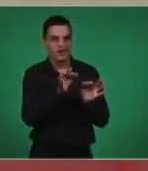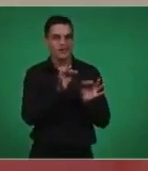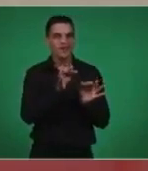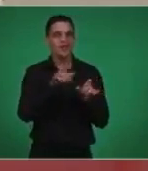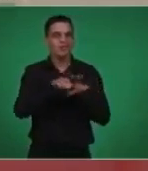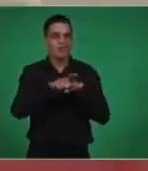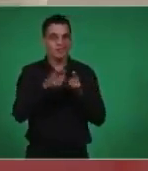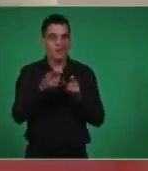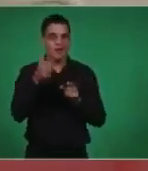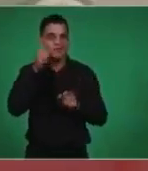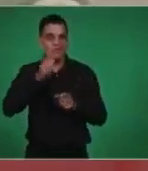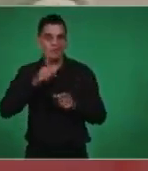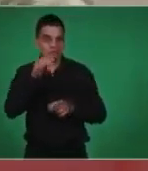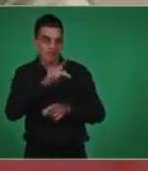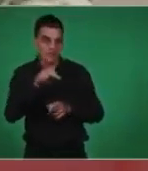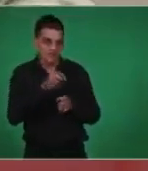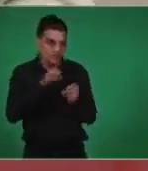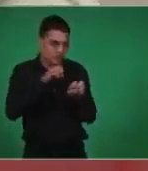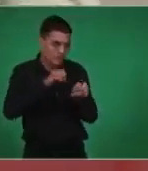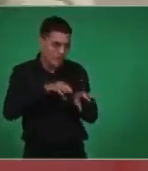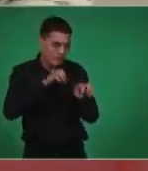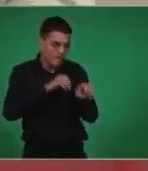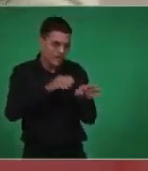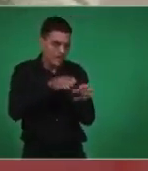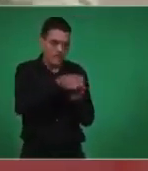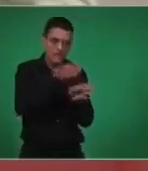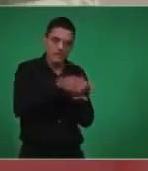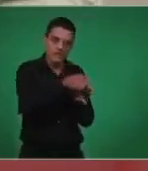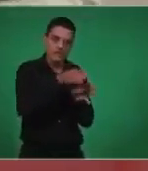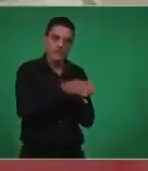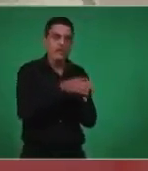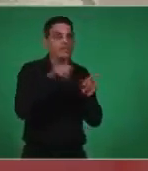if they are instructed by the teachers, including